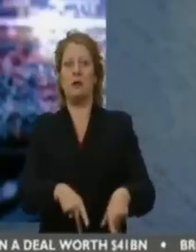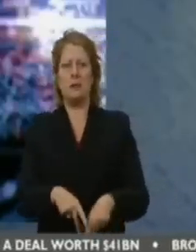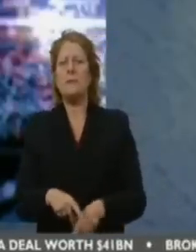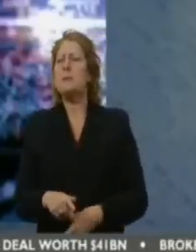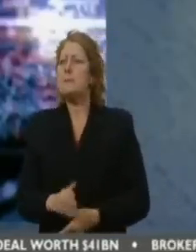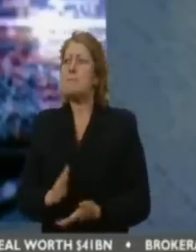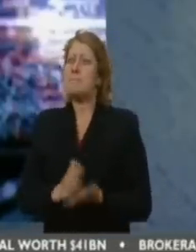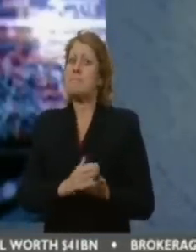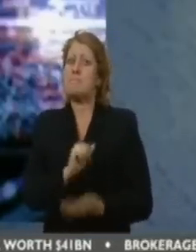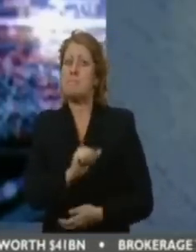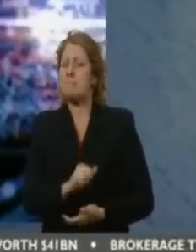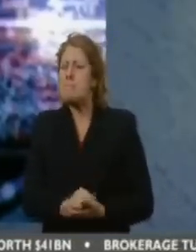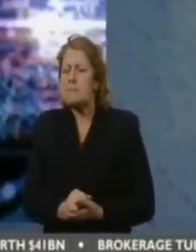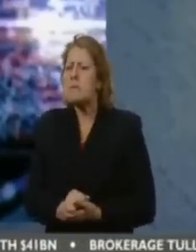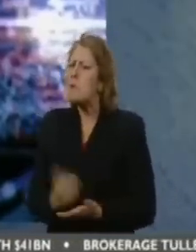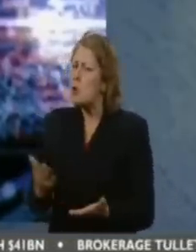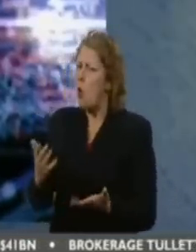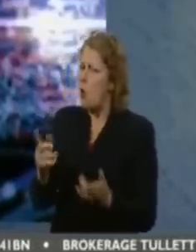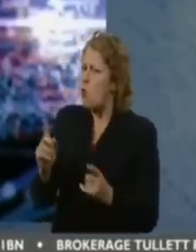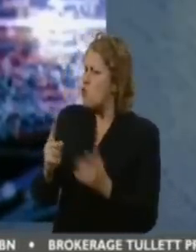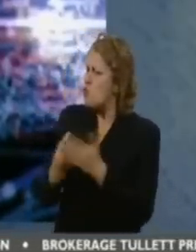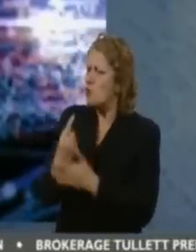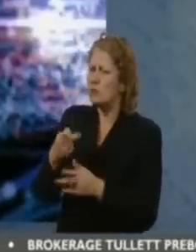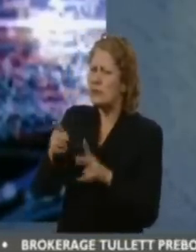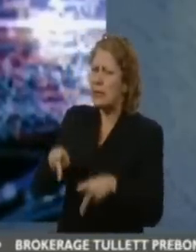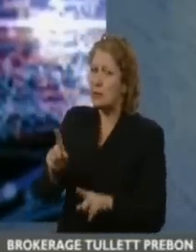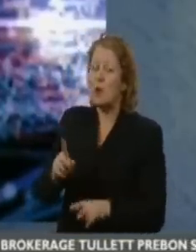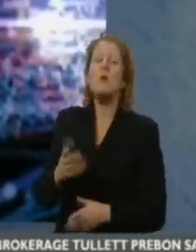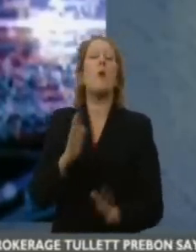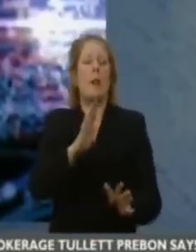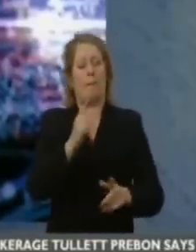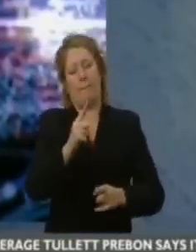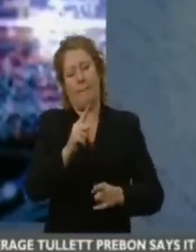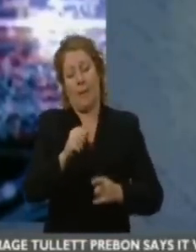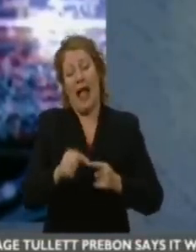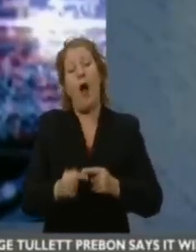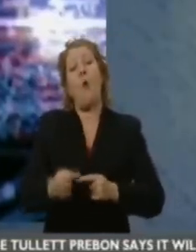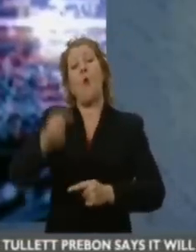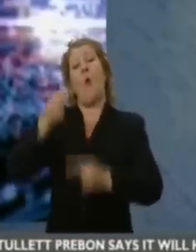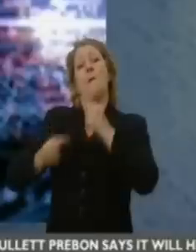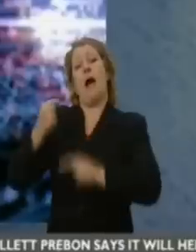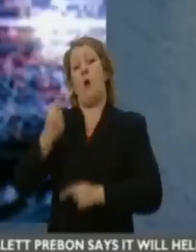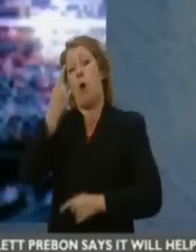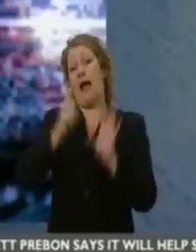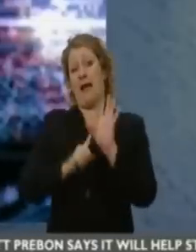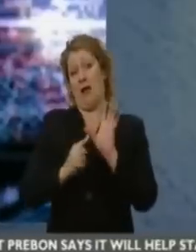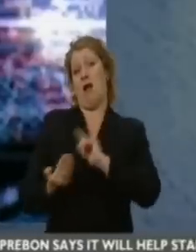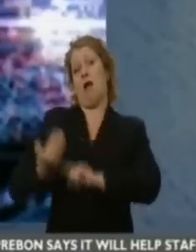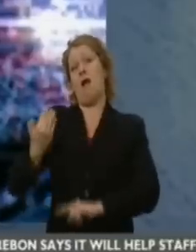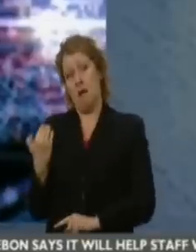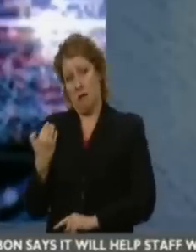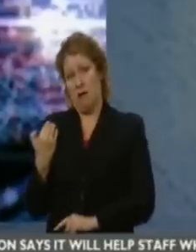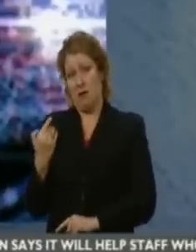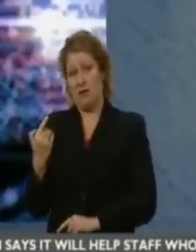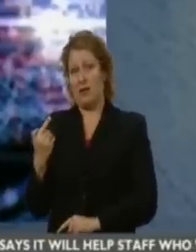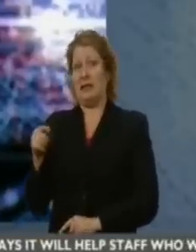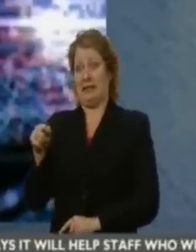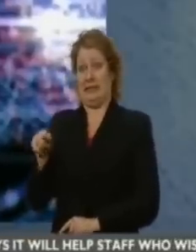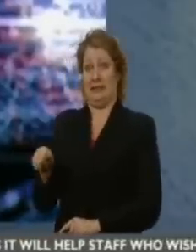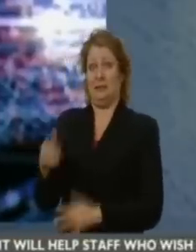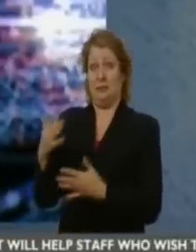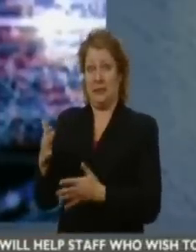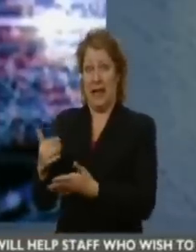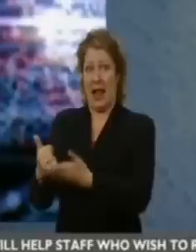death? Well, let's back up a year earlier. As Magnitsky helped us unfold and uncover the whole